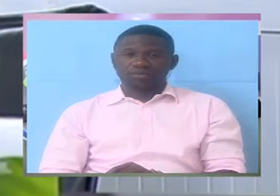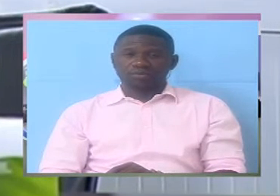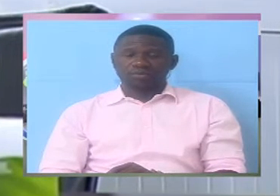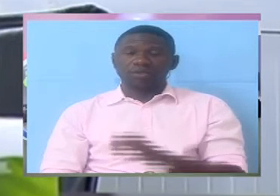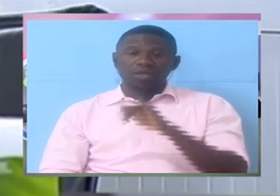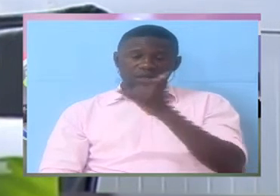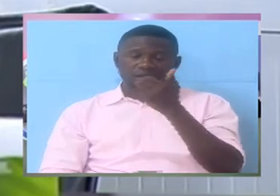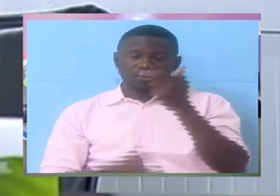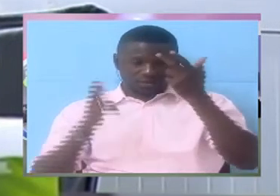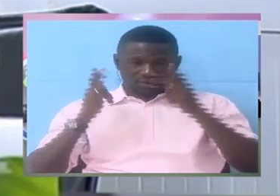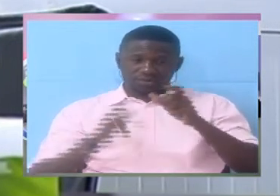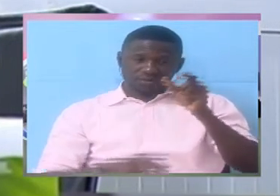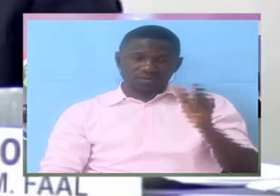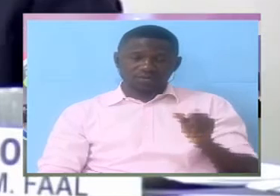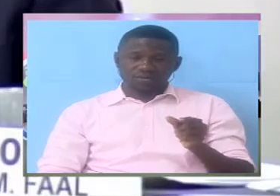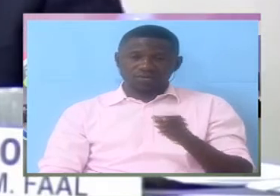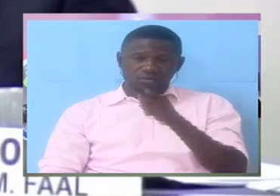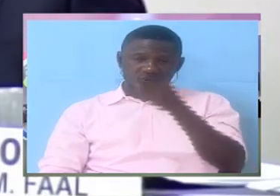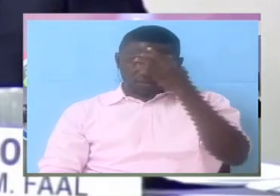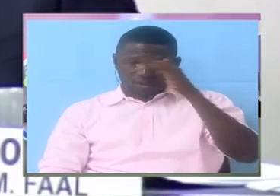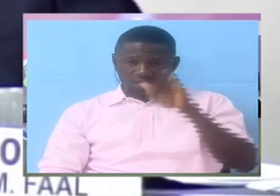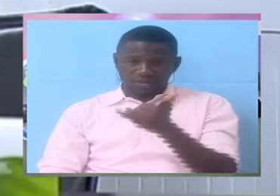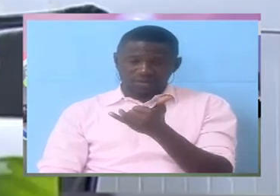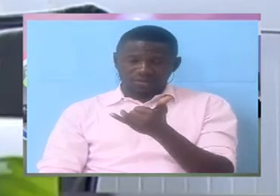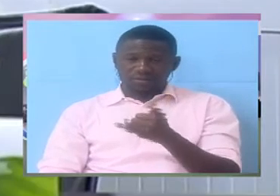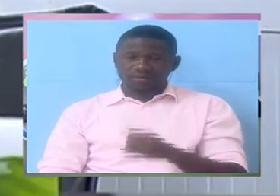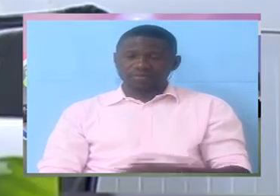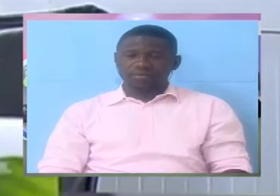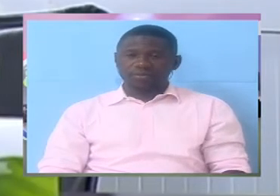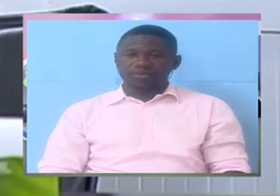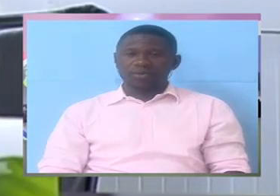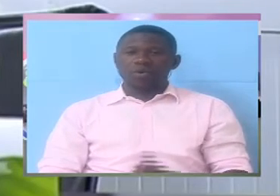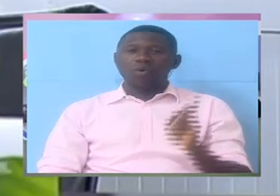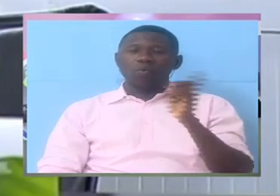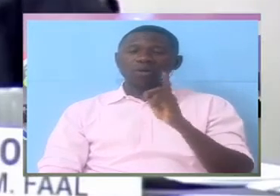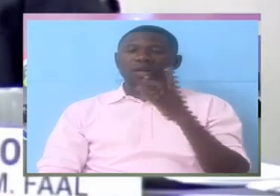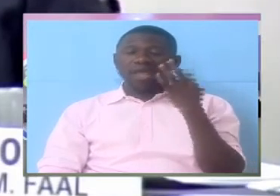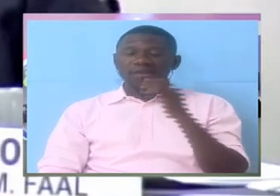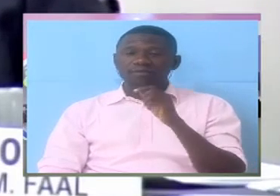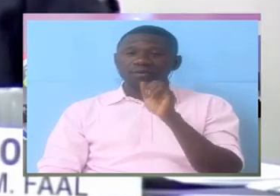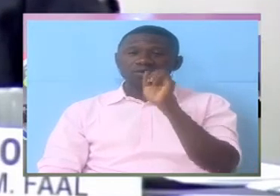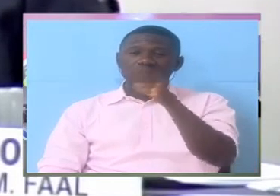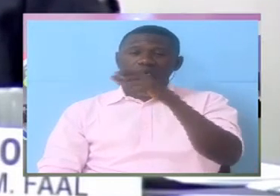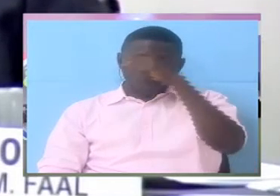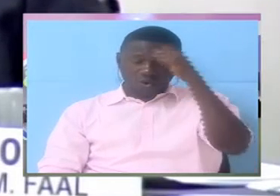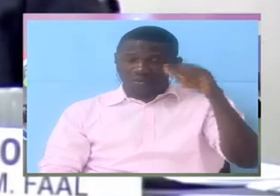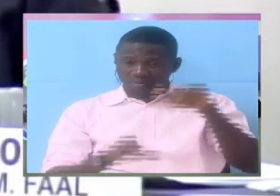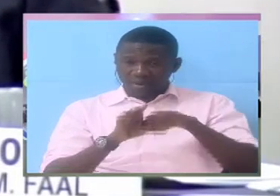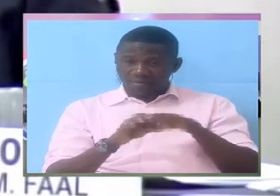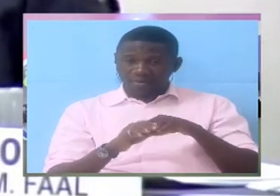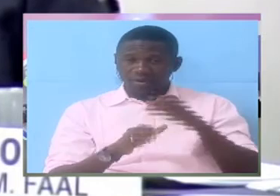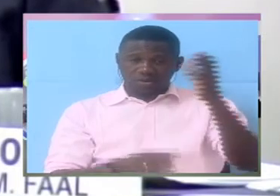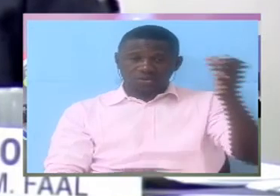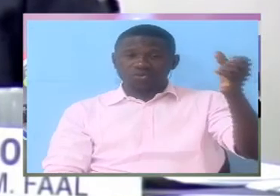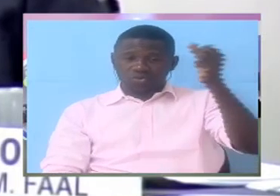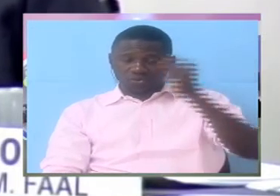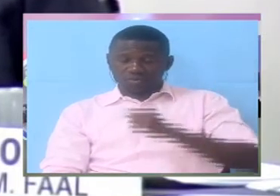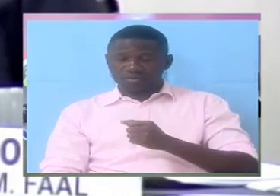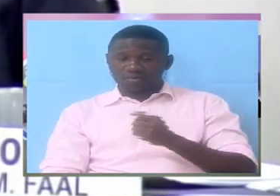Yes, counsel. Ah, counsel. You agree. Sonda. What if your colleagues come here and